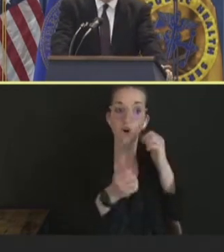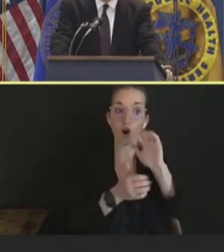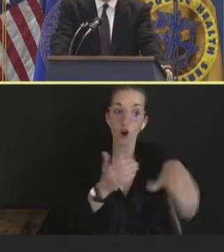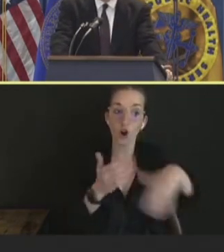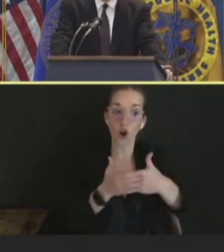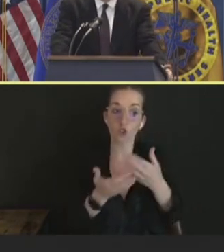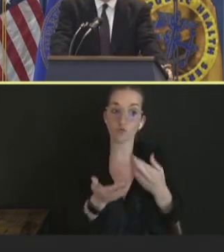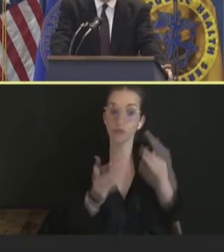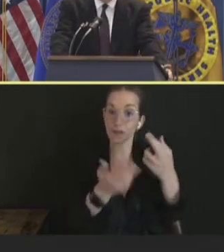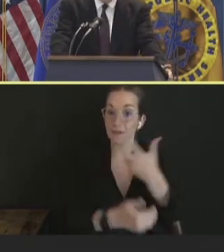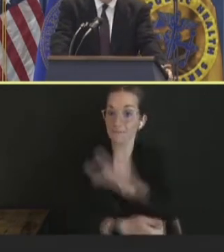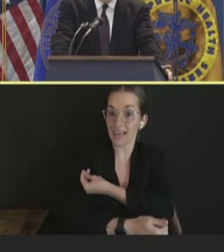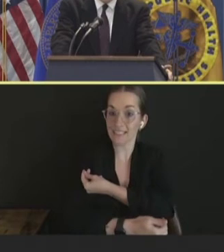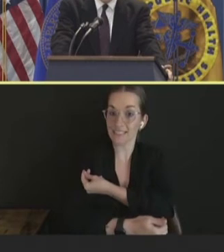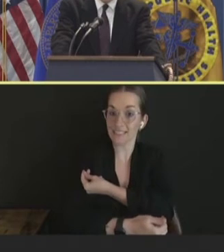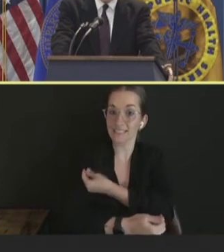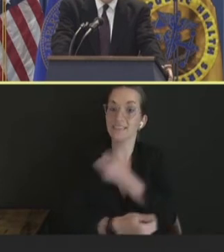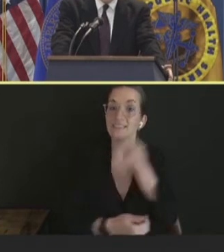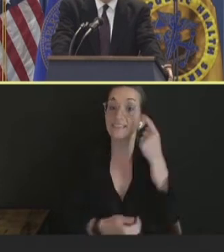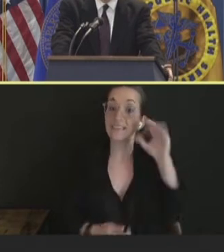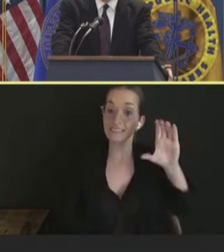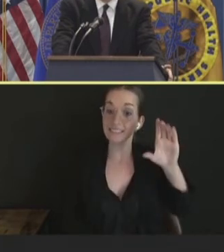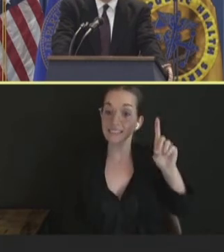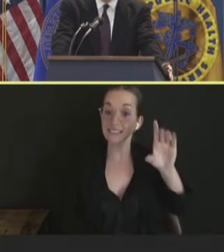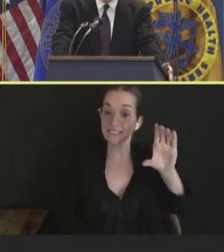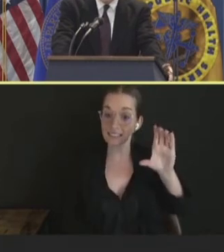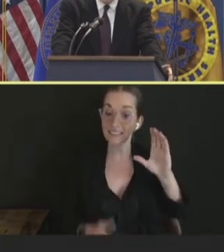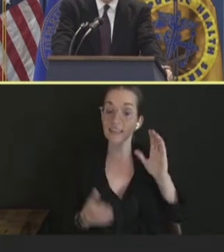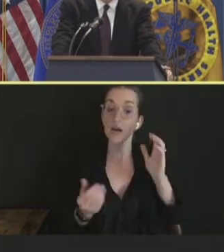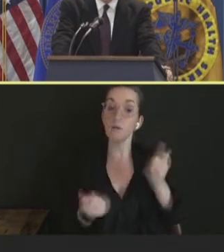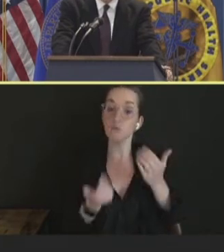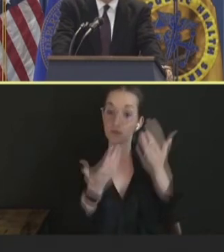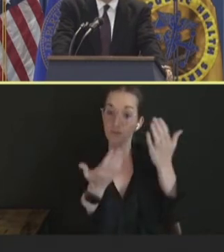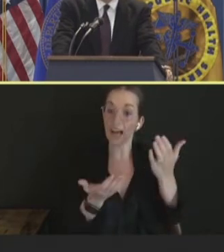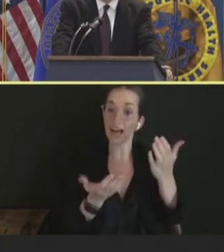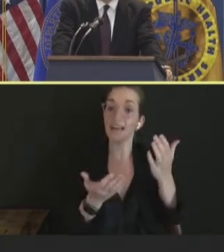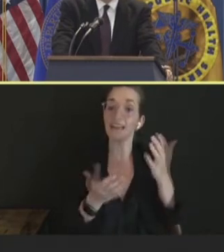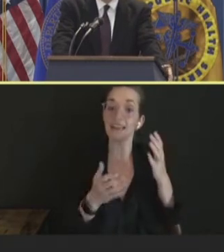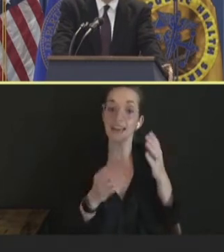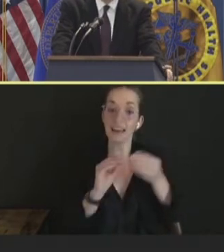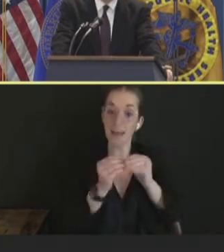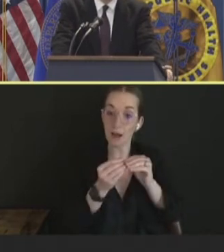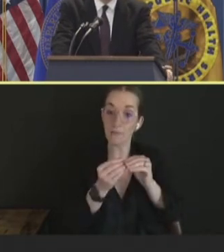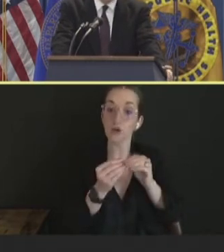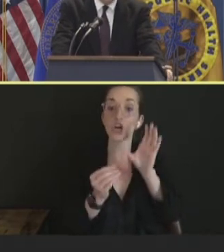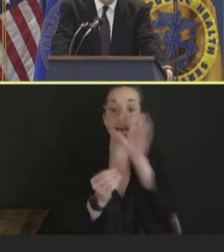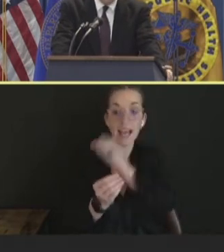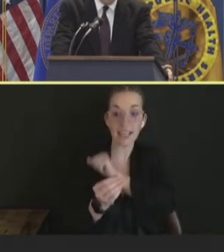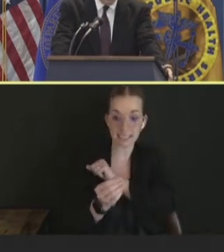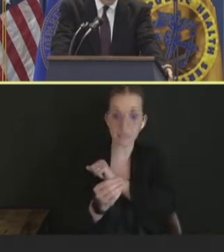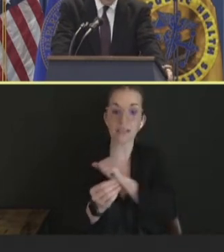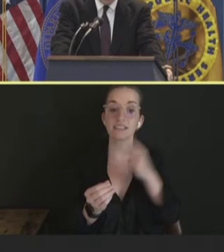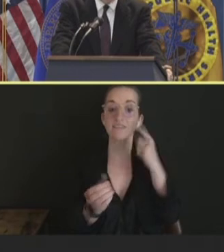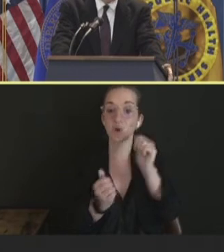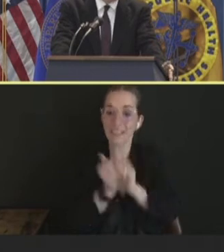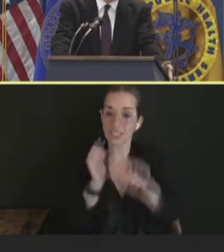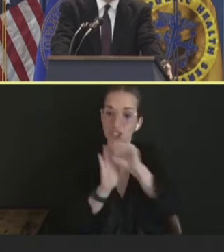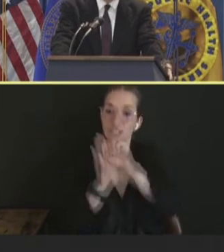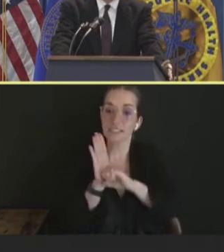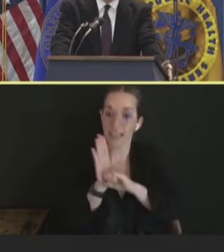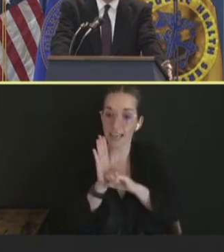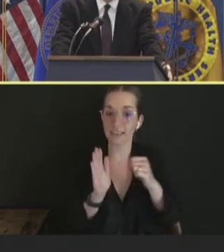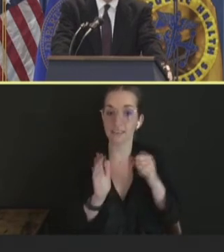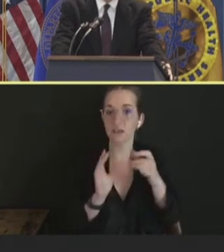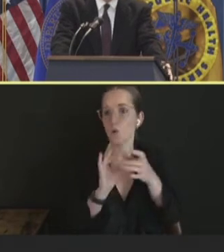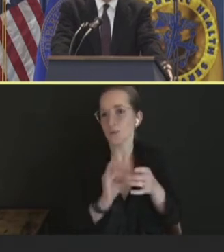online estimates for COVID-19 of vaccine confidence and hesitancy by state and at the county level. And